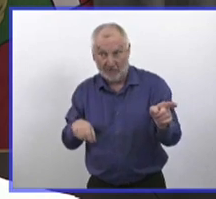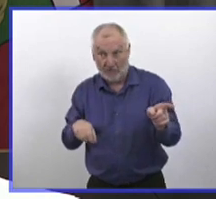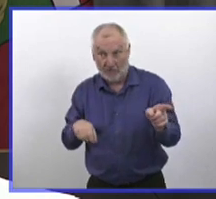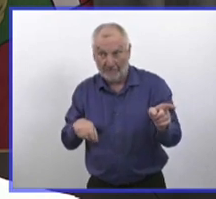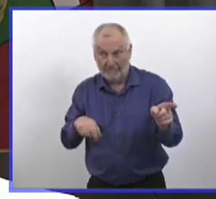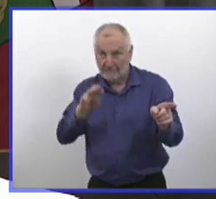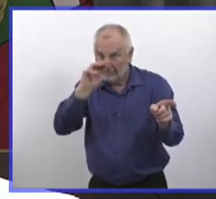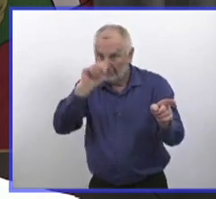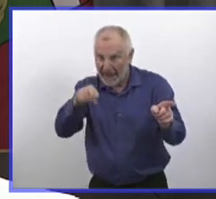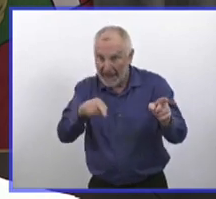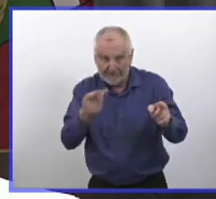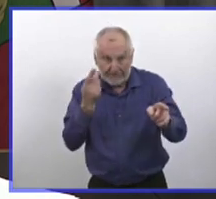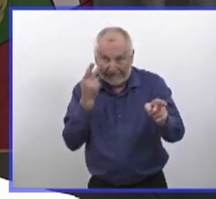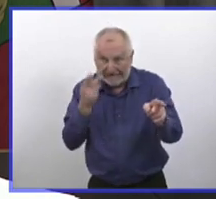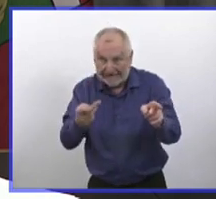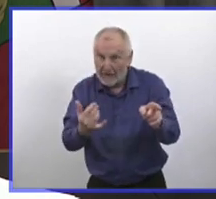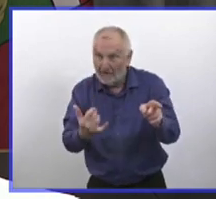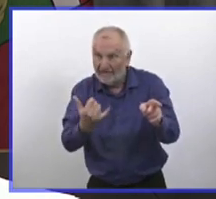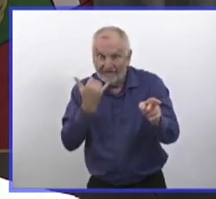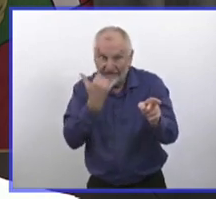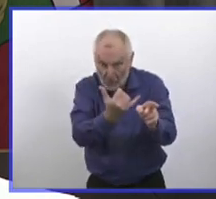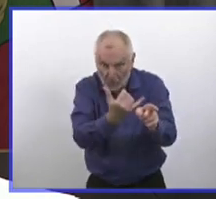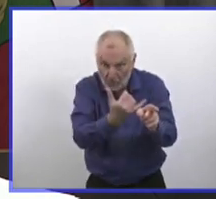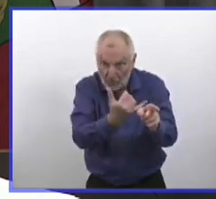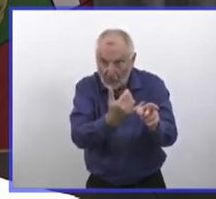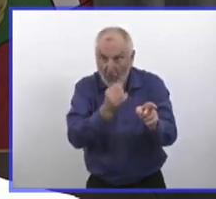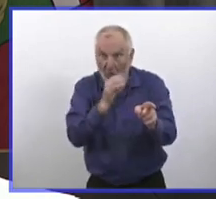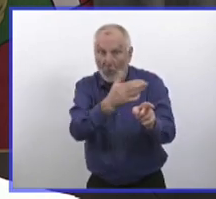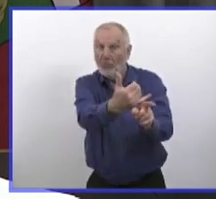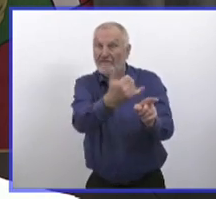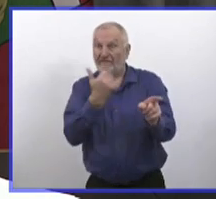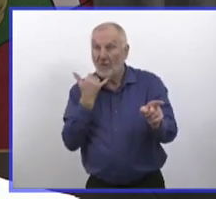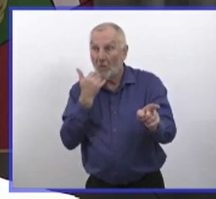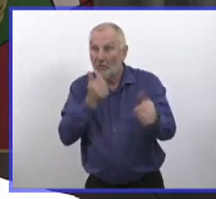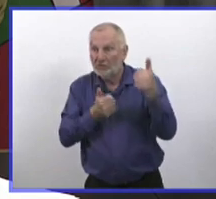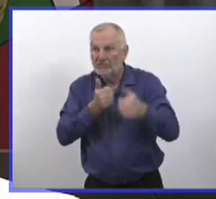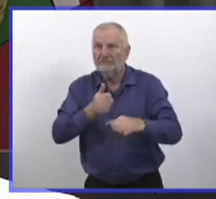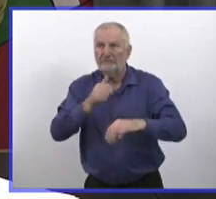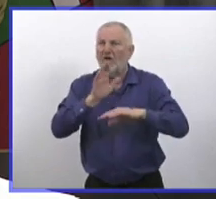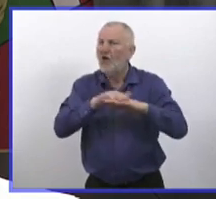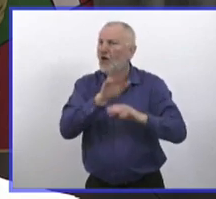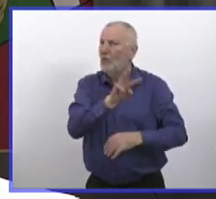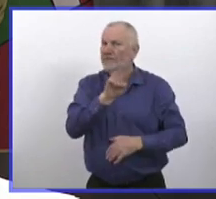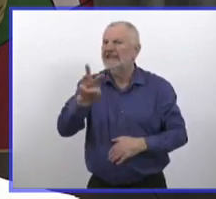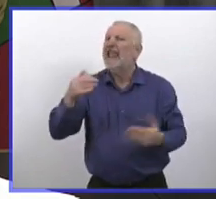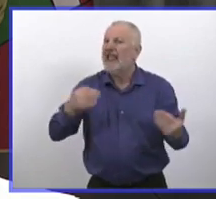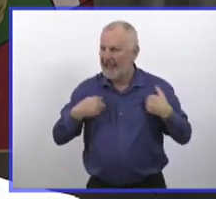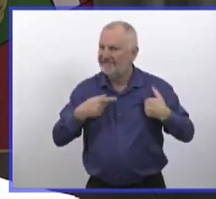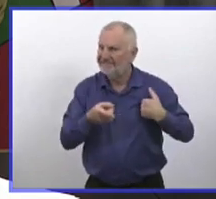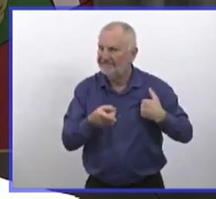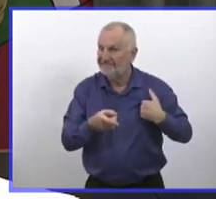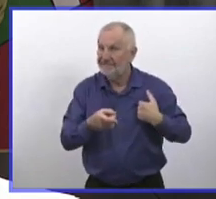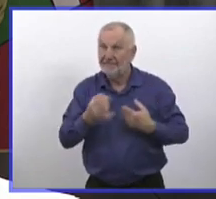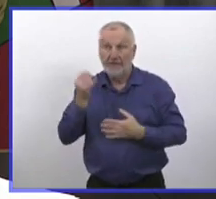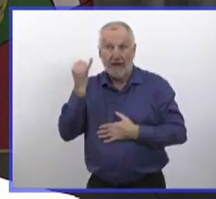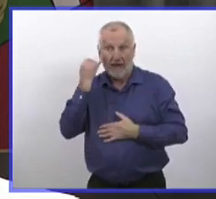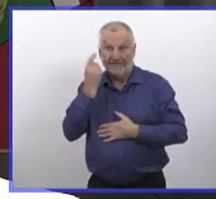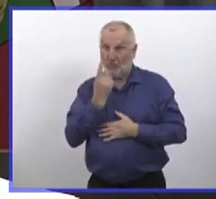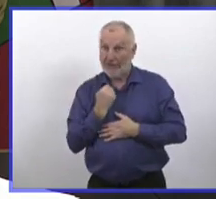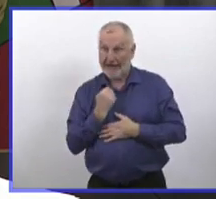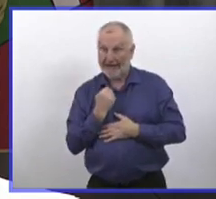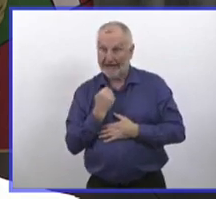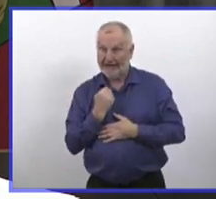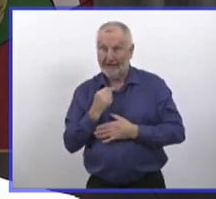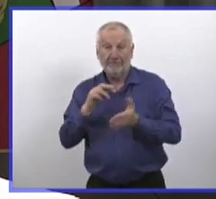which might mean that they are reaching out individually to their patients, or it may mean that they have already used up all of the doses that were sent to them, because some of them